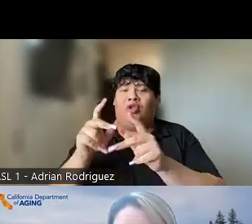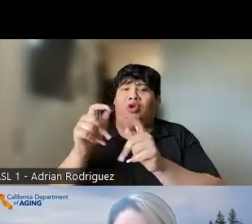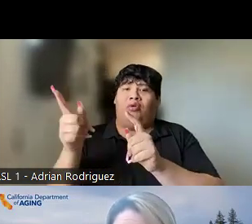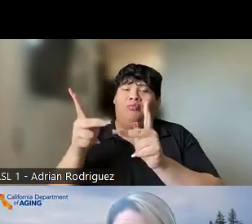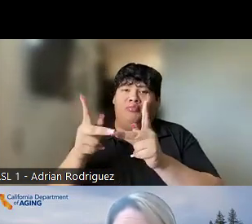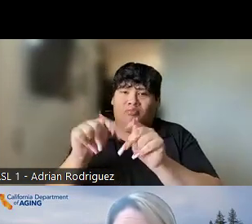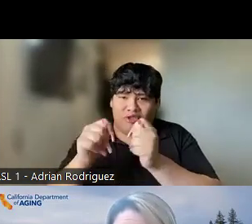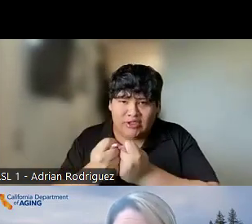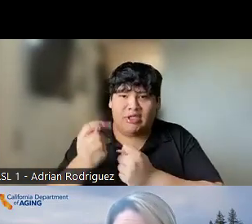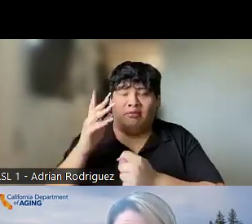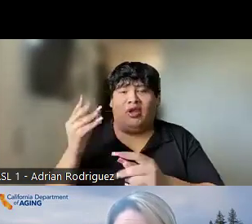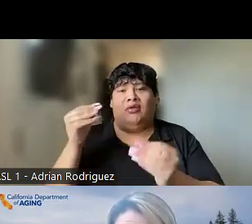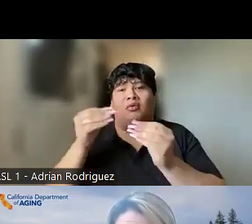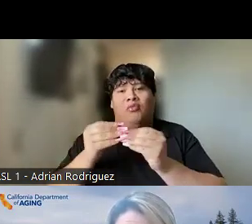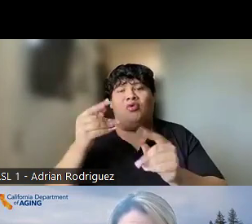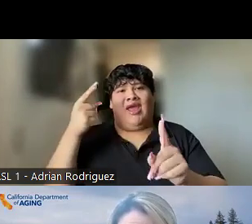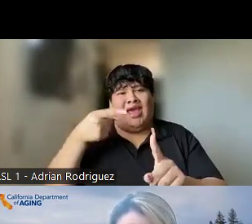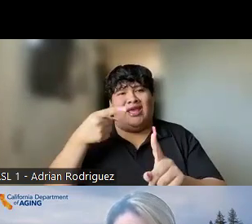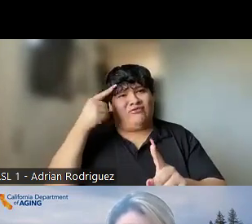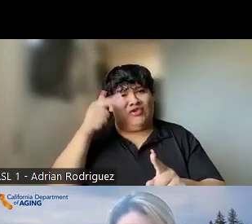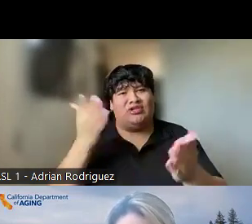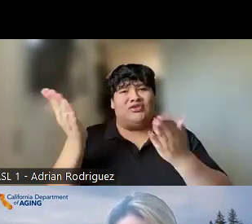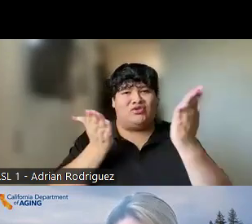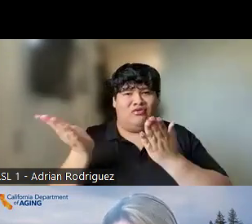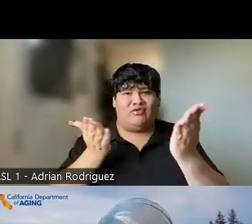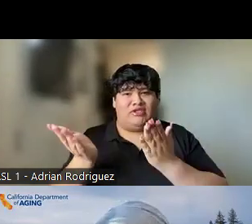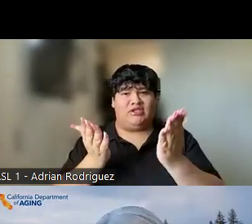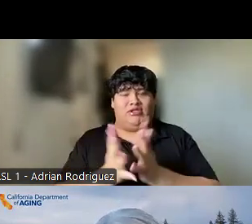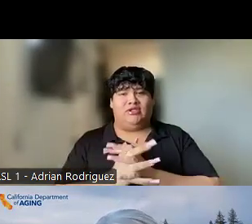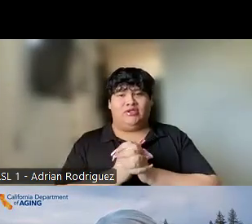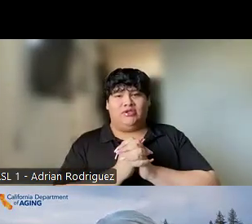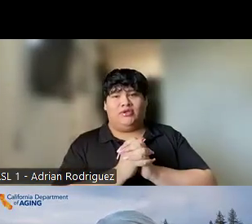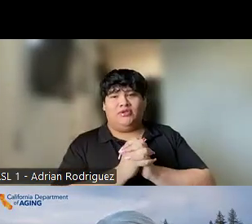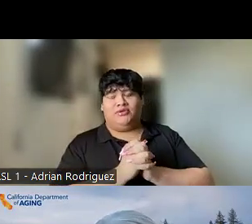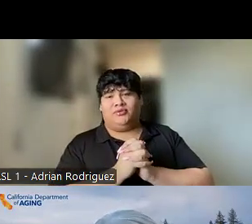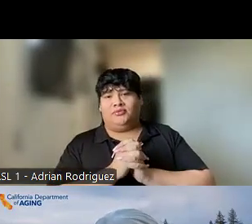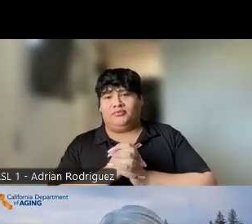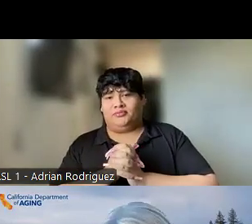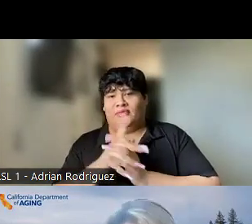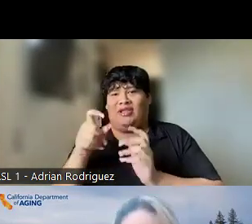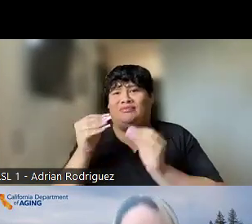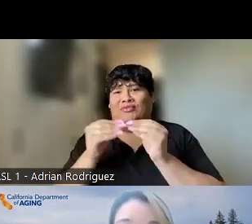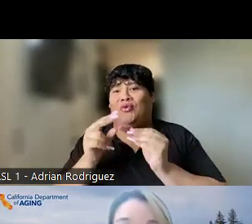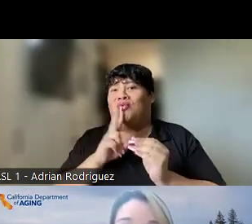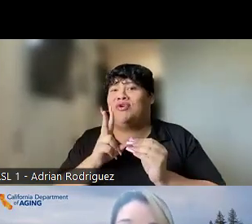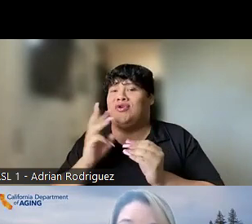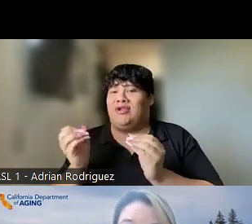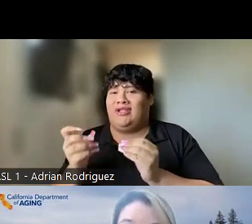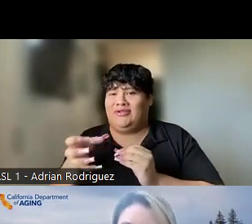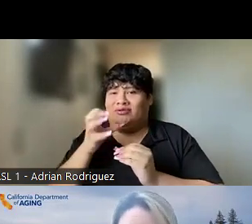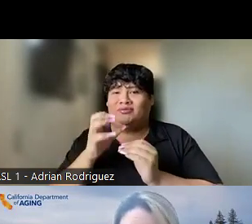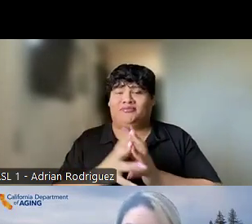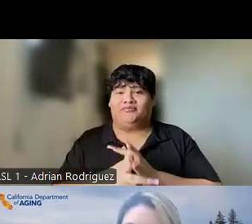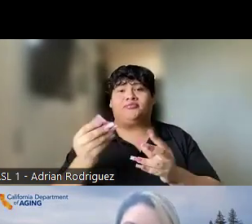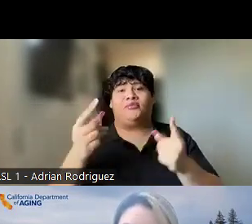improving access to these vital services. Okay, I've got to get some water here. And finally, we are